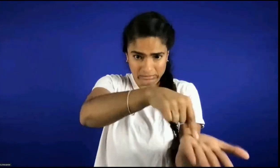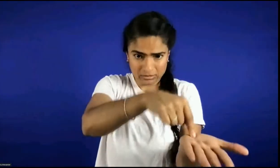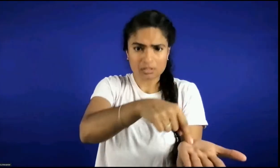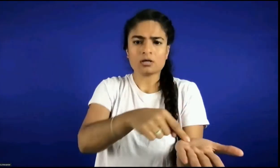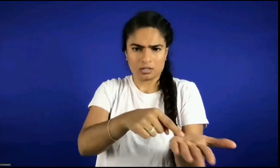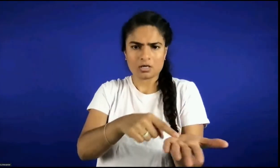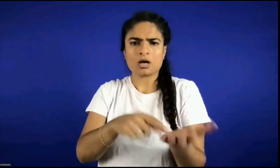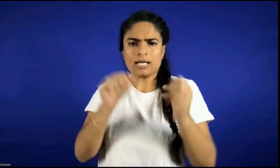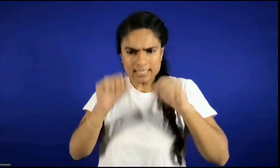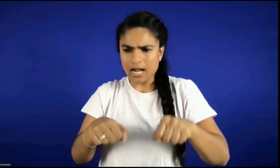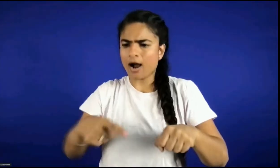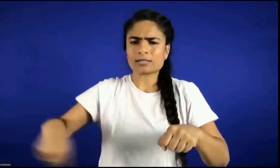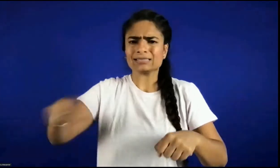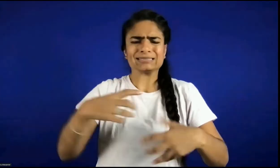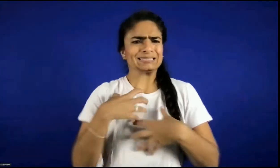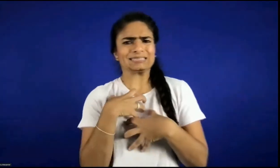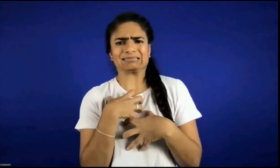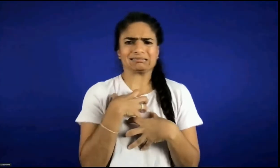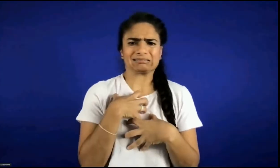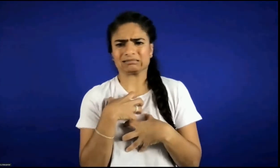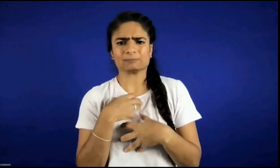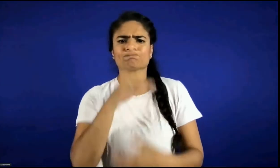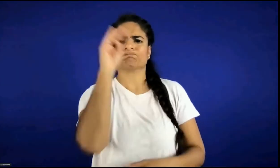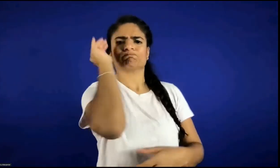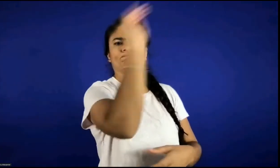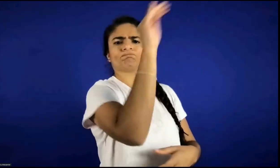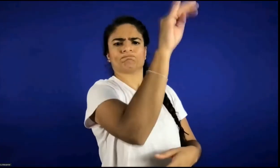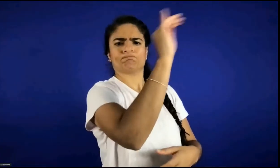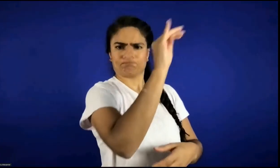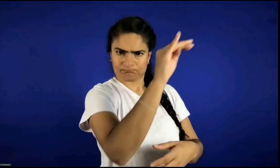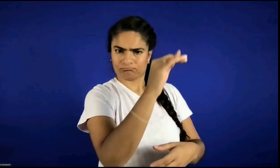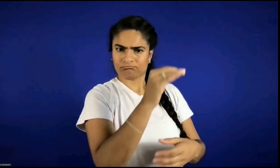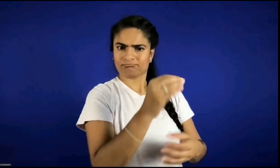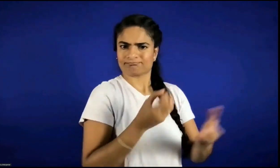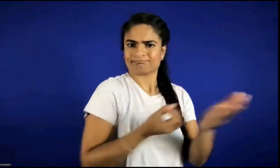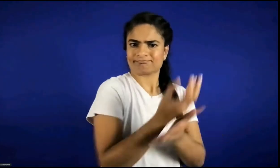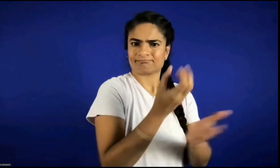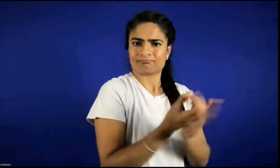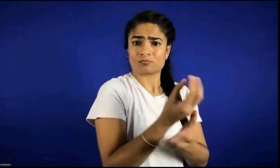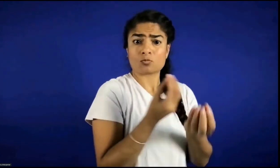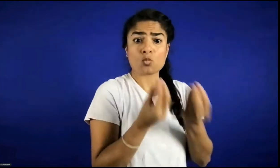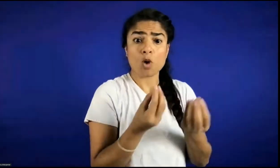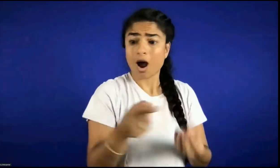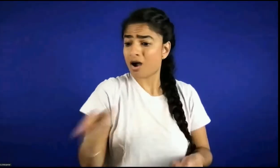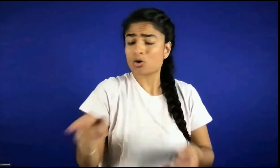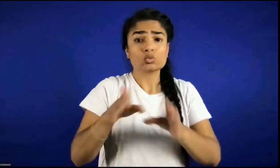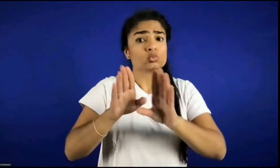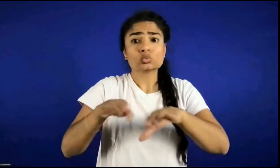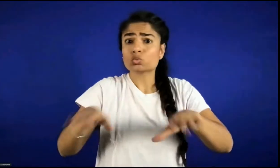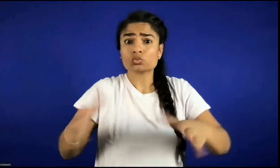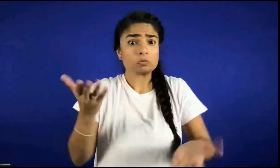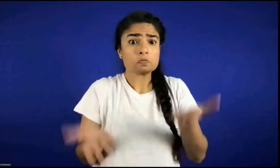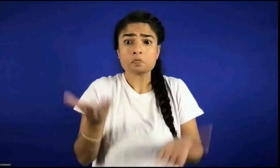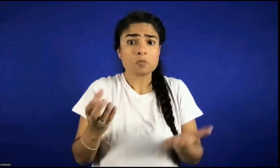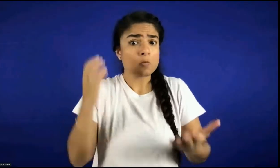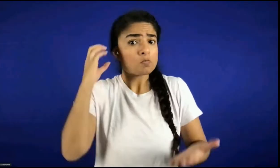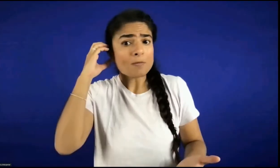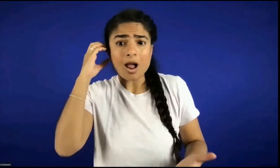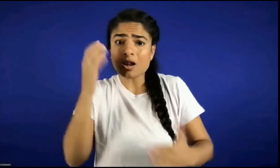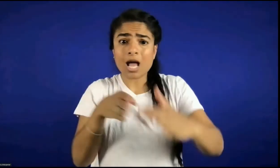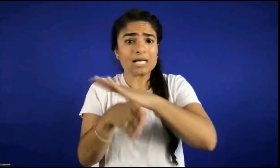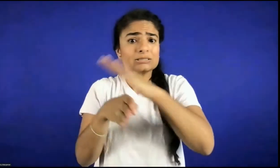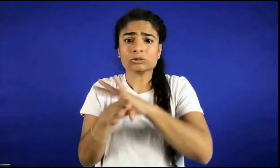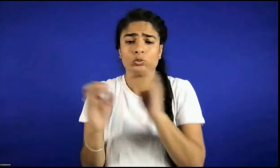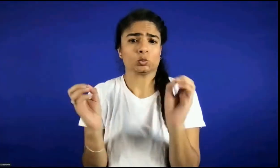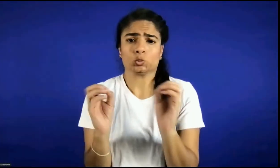maybe children do not have access to phones or they do not have access to tablets. So what we have